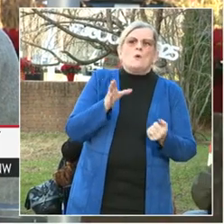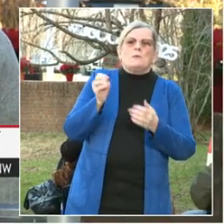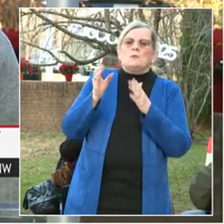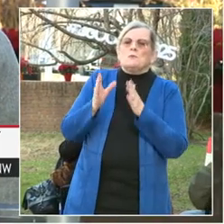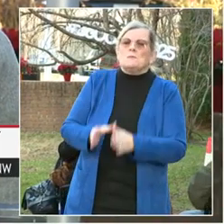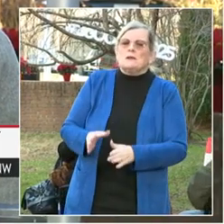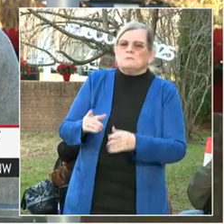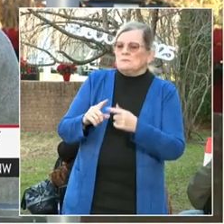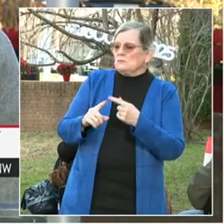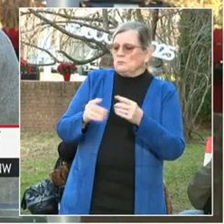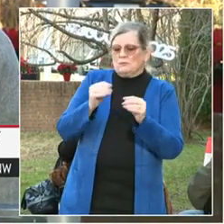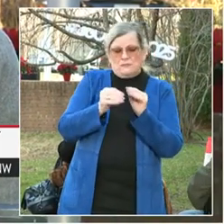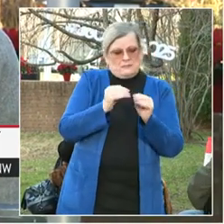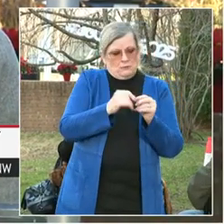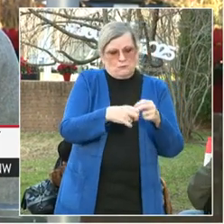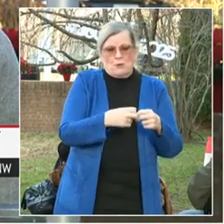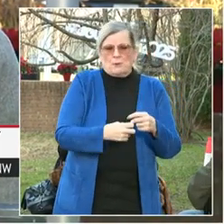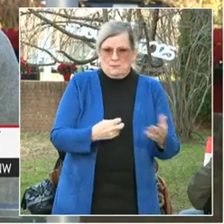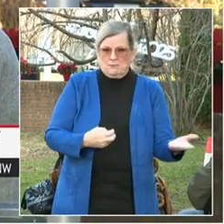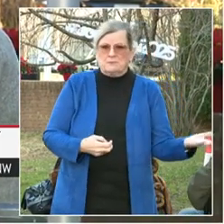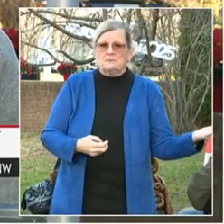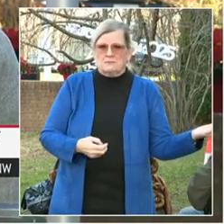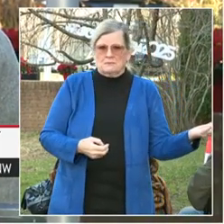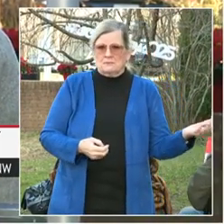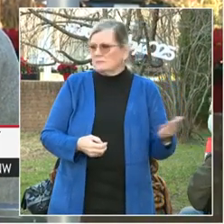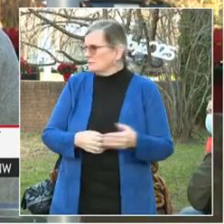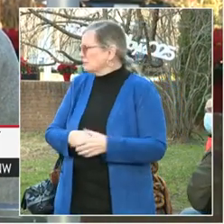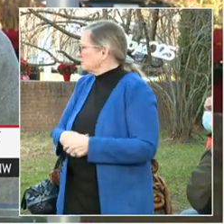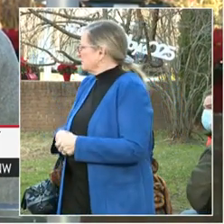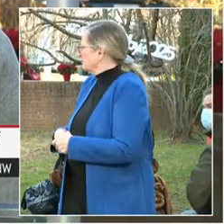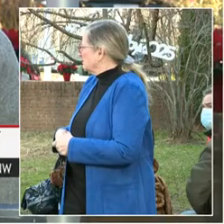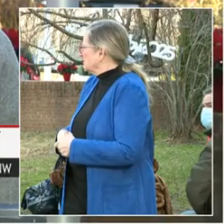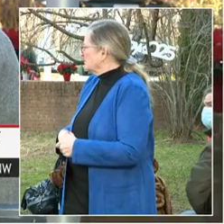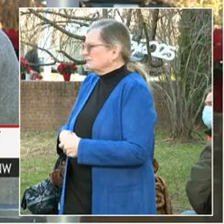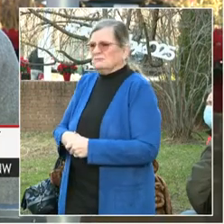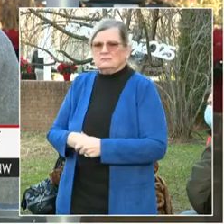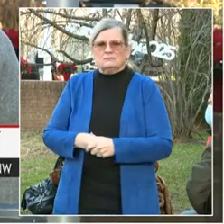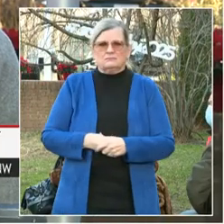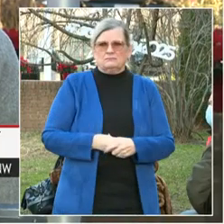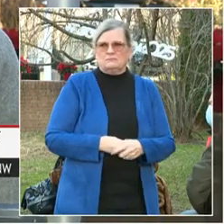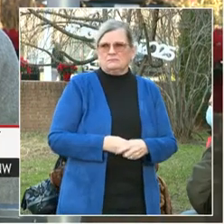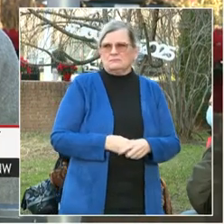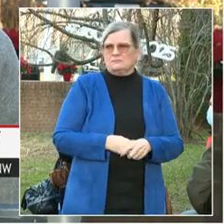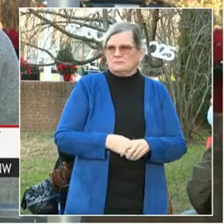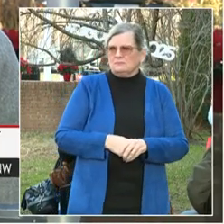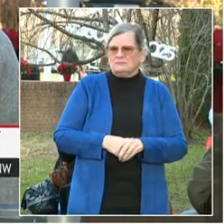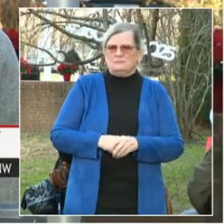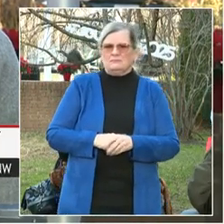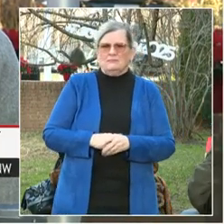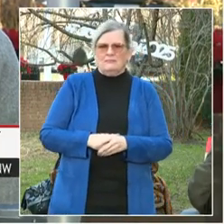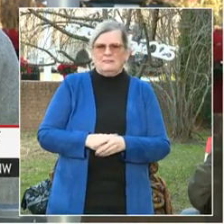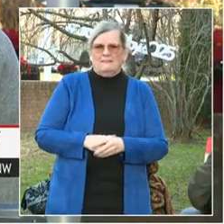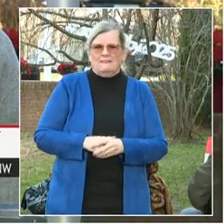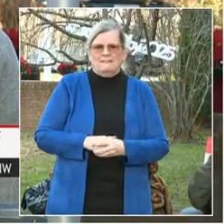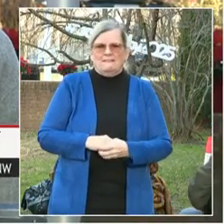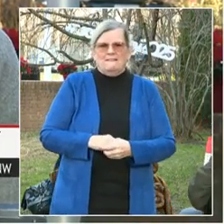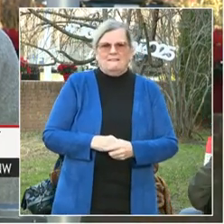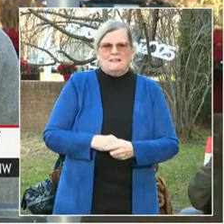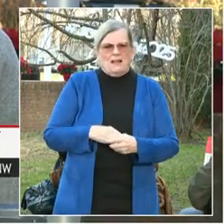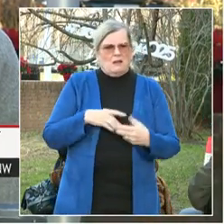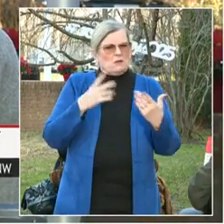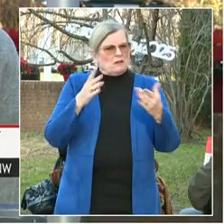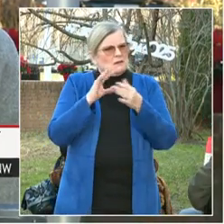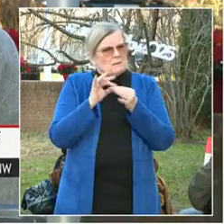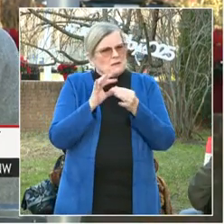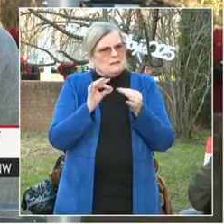affordable housing. Yep. One more. Thanks. I just think it's interesting that we're in Chevy Chase. I used to